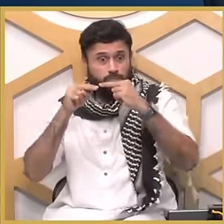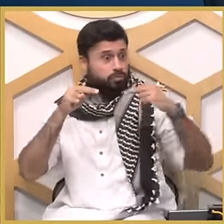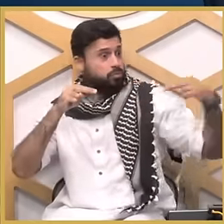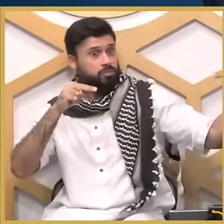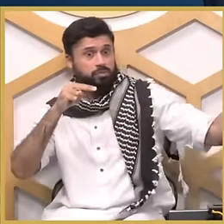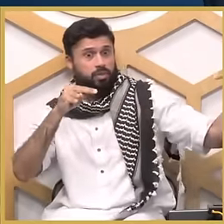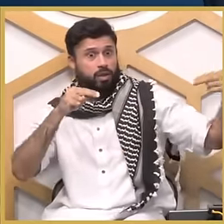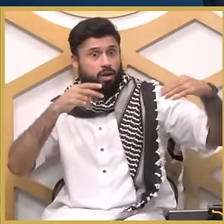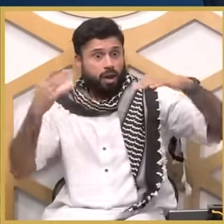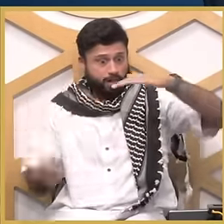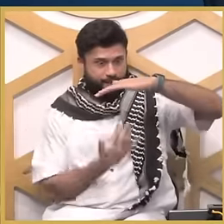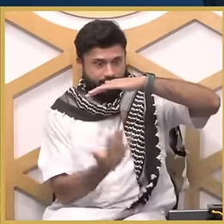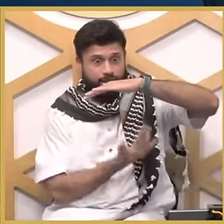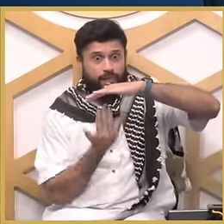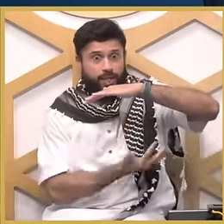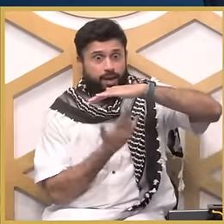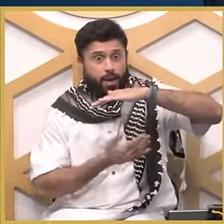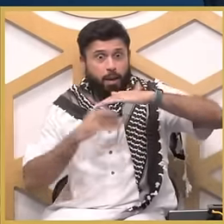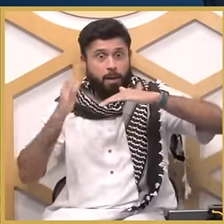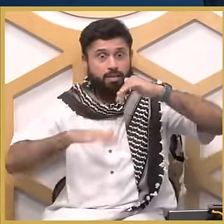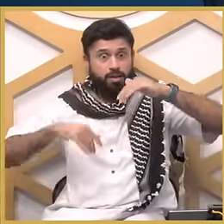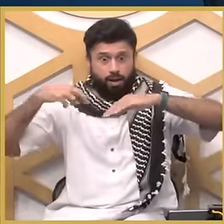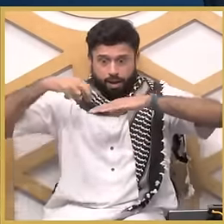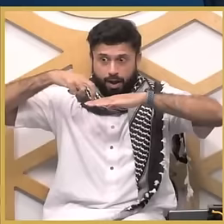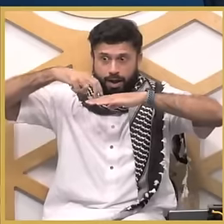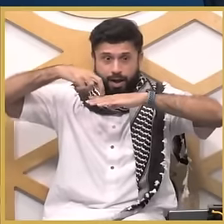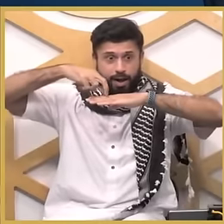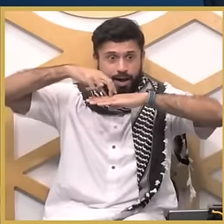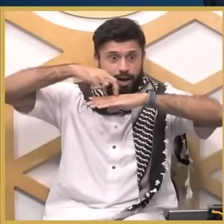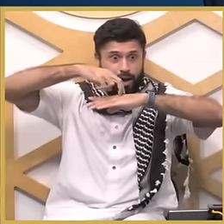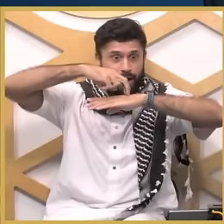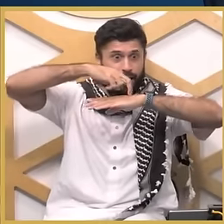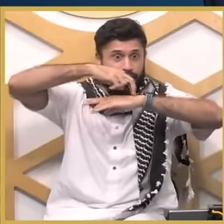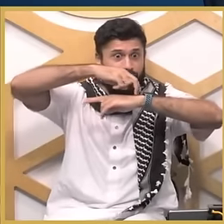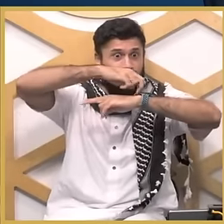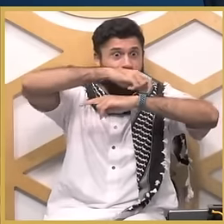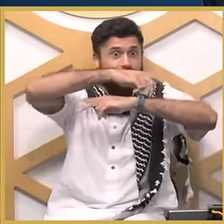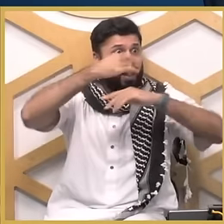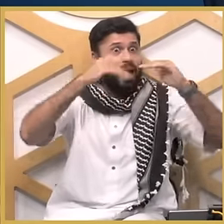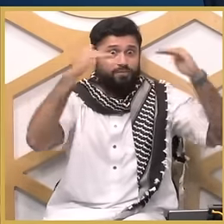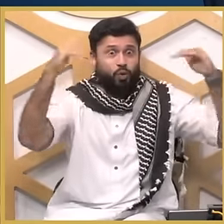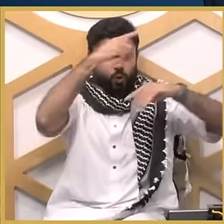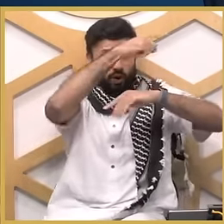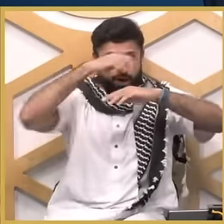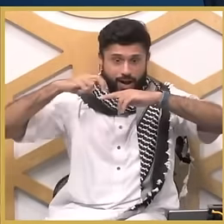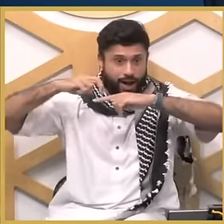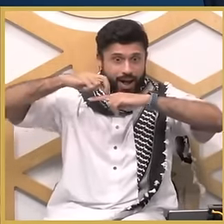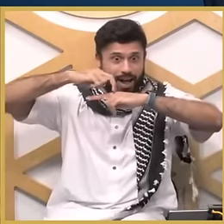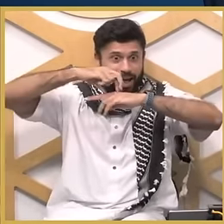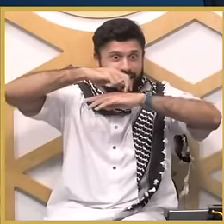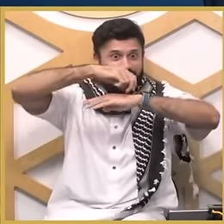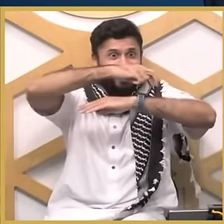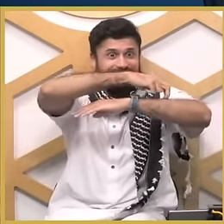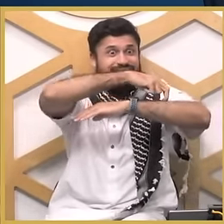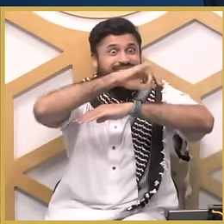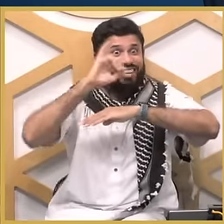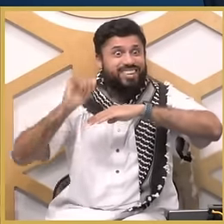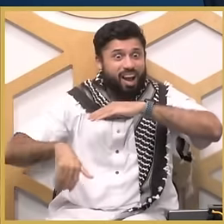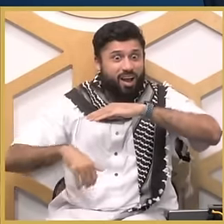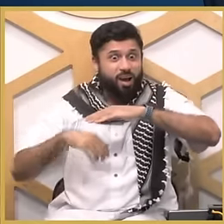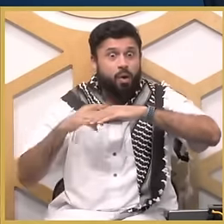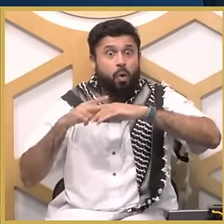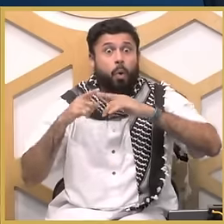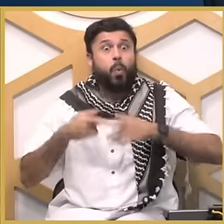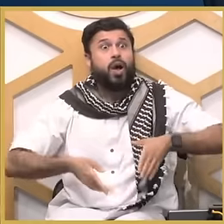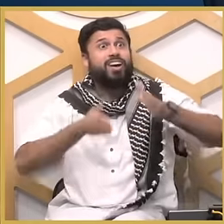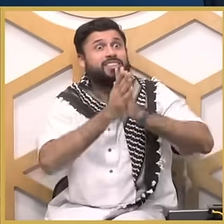Allah subhanahu wa ta'ala, and Allah will allow them by the shafa'ah, by the intercession, to go and collect them from out of Jahannam. One after the other one. Until